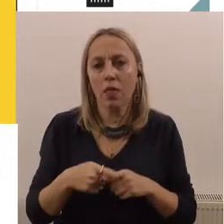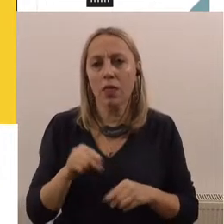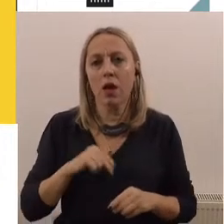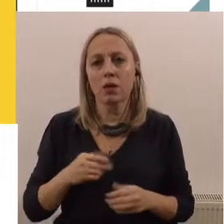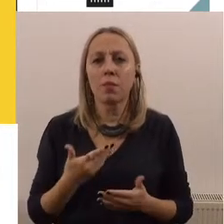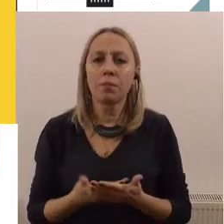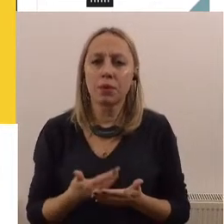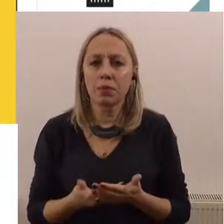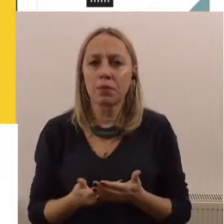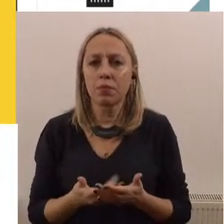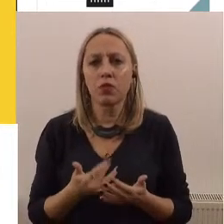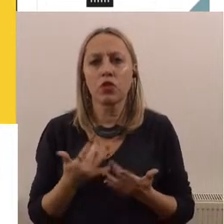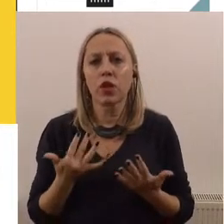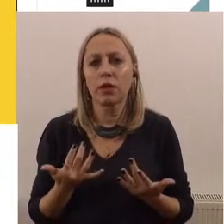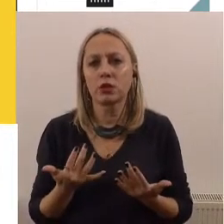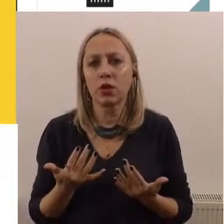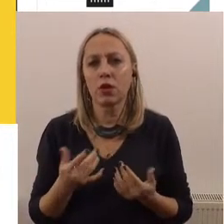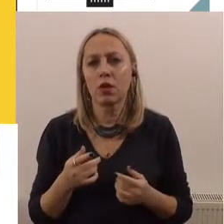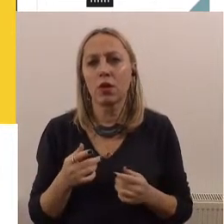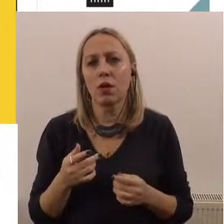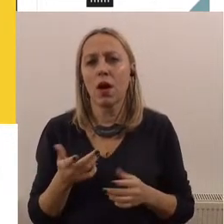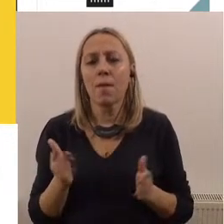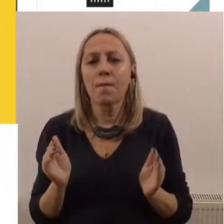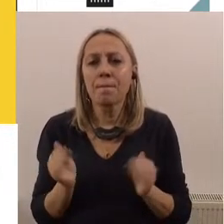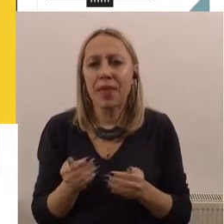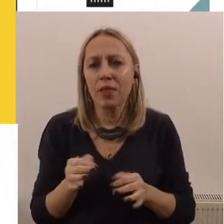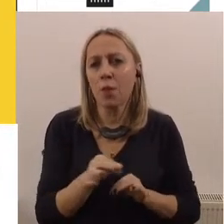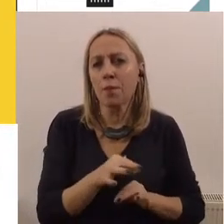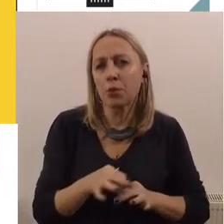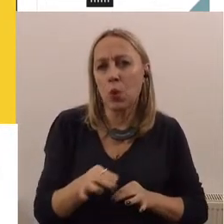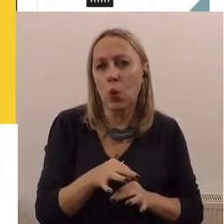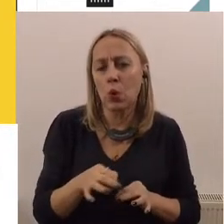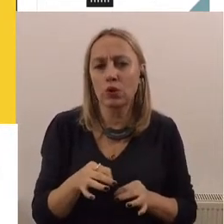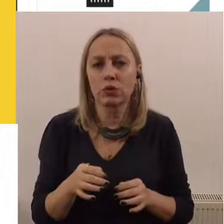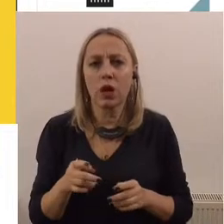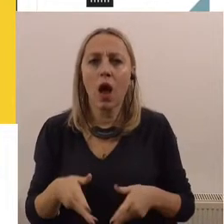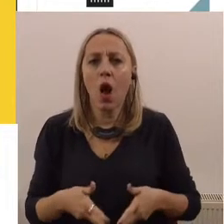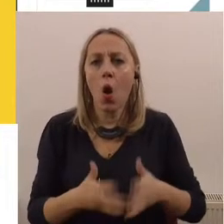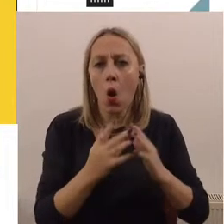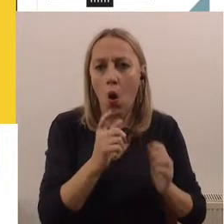neighborhood, mostly through architecture, through botanic. We get knowledge